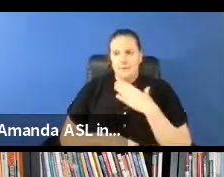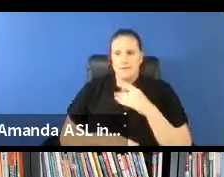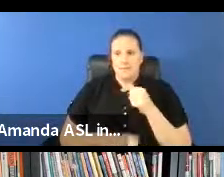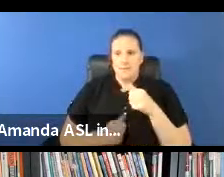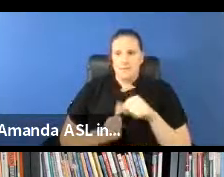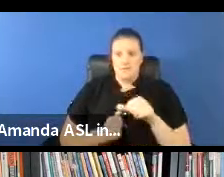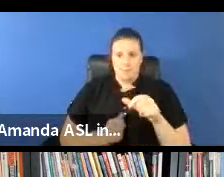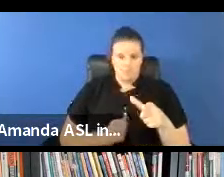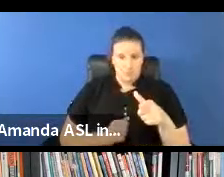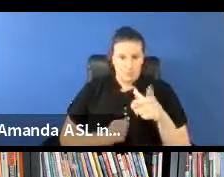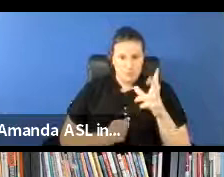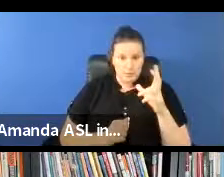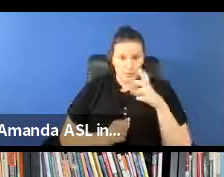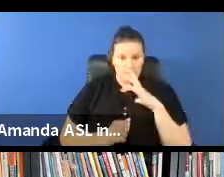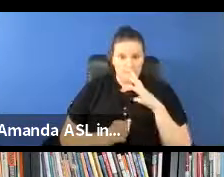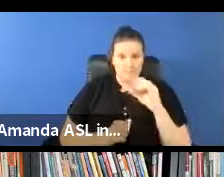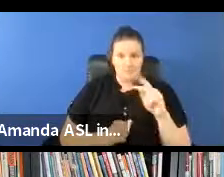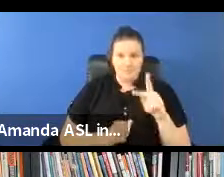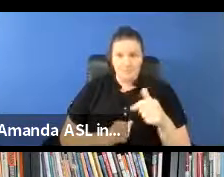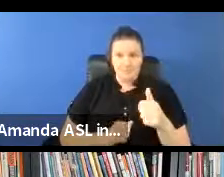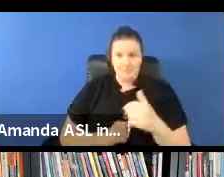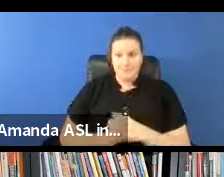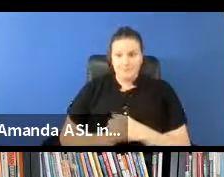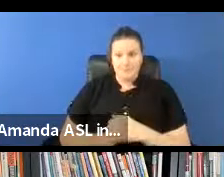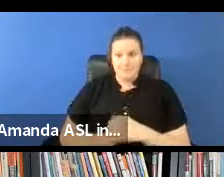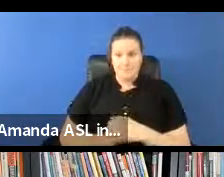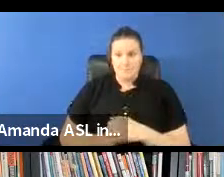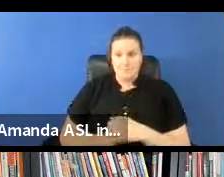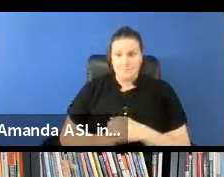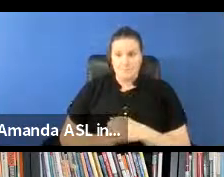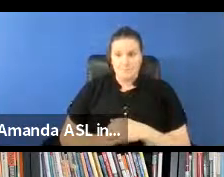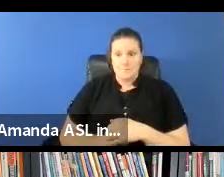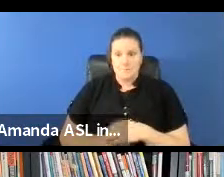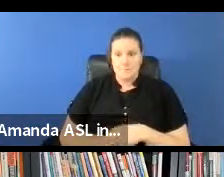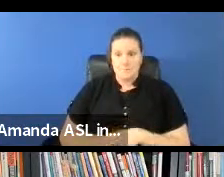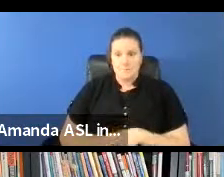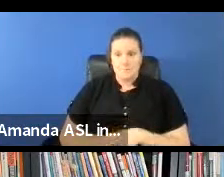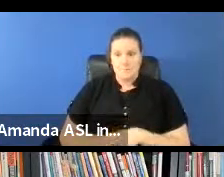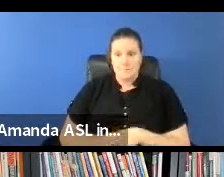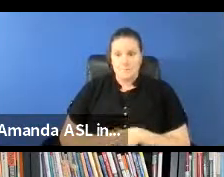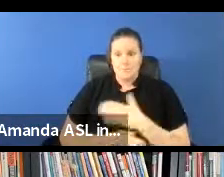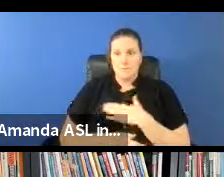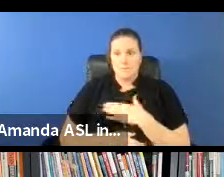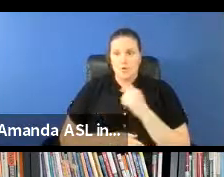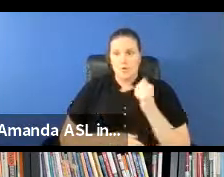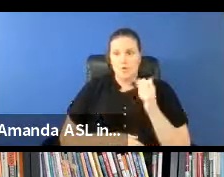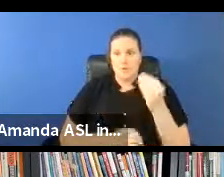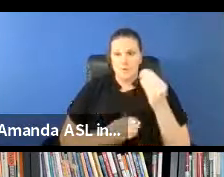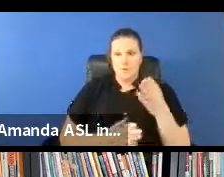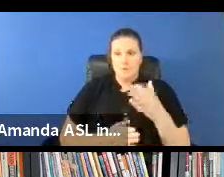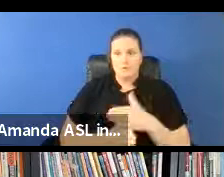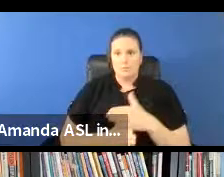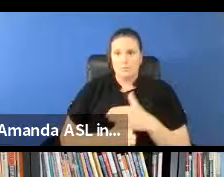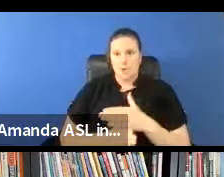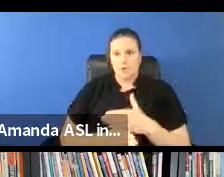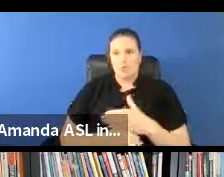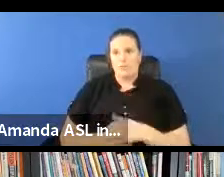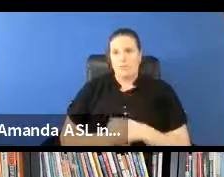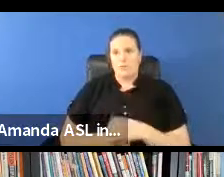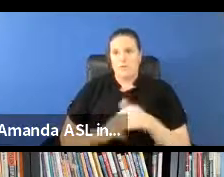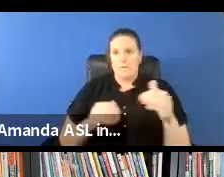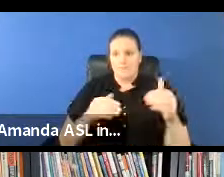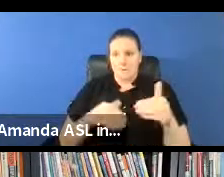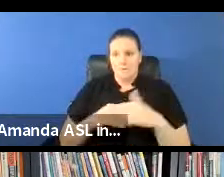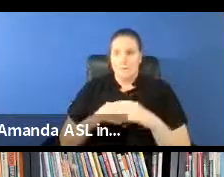okay? We can. So I really appreciate all the information you shared and the focus